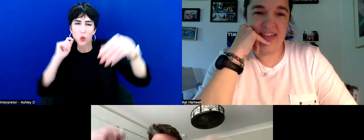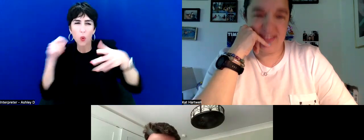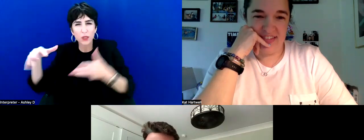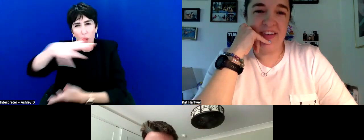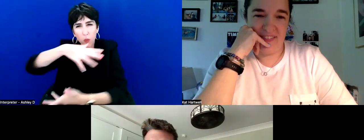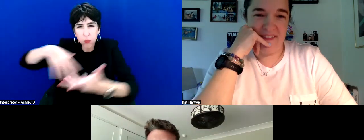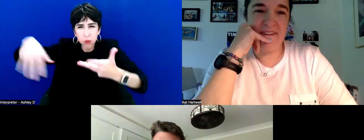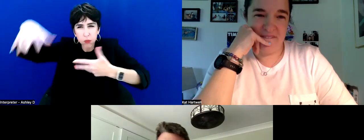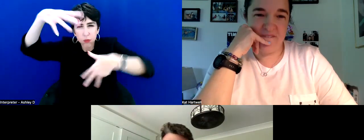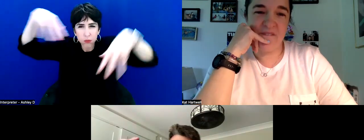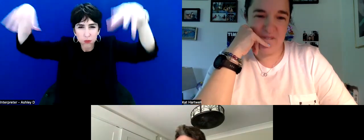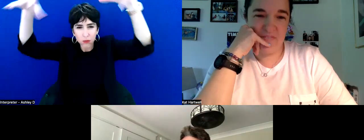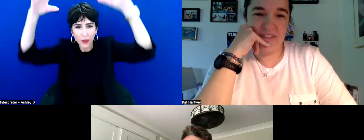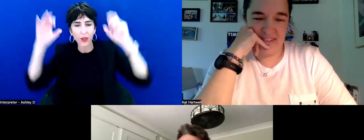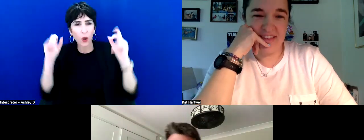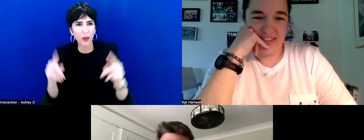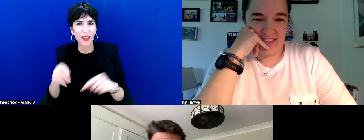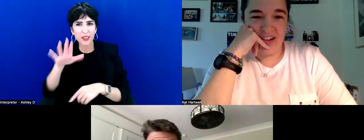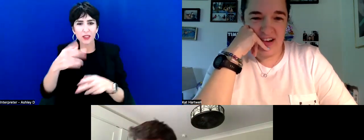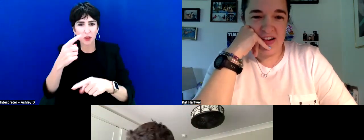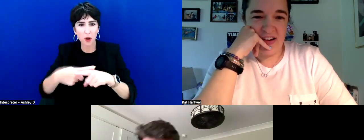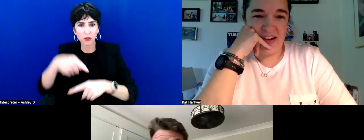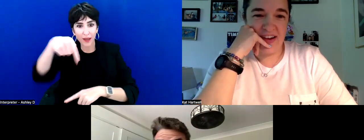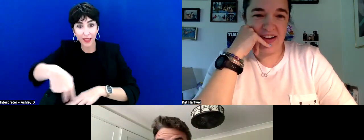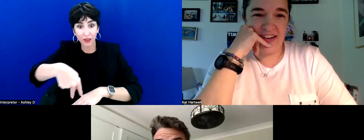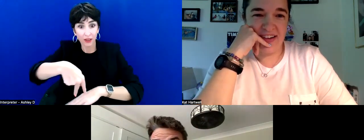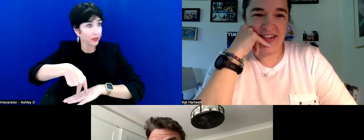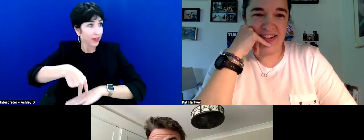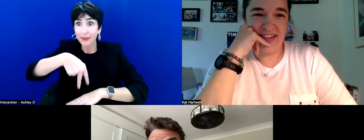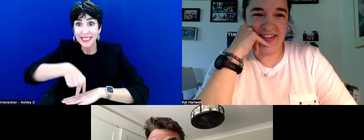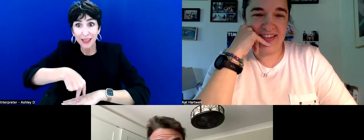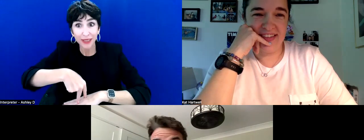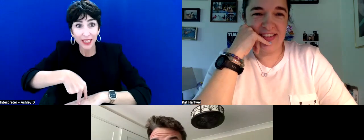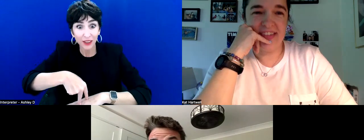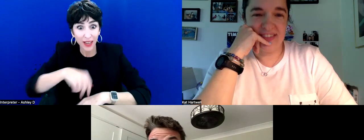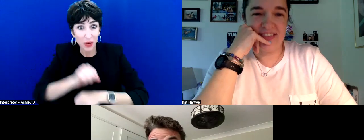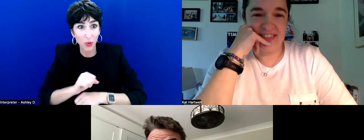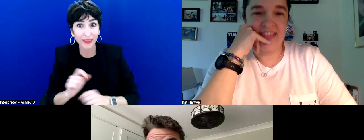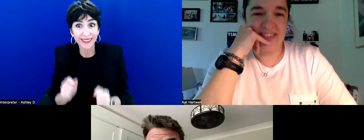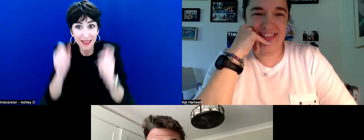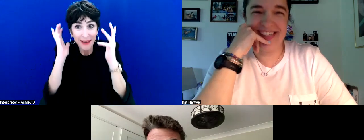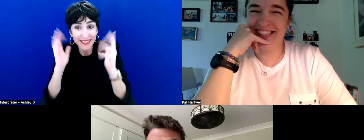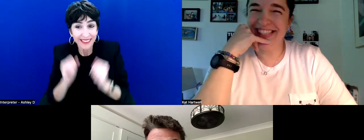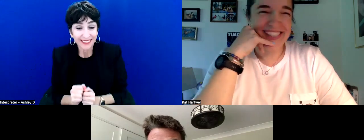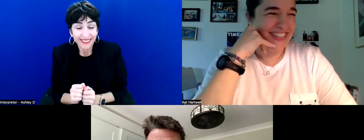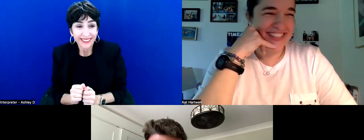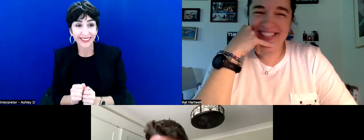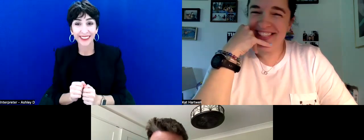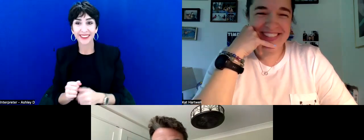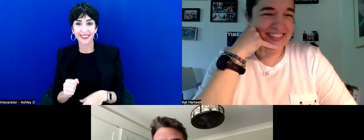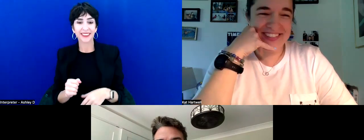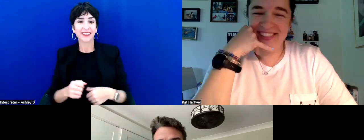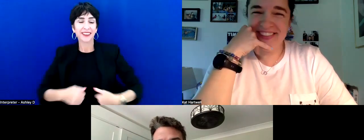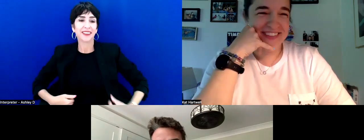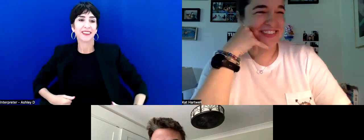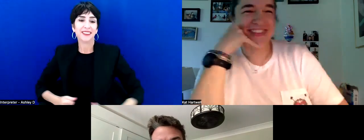coming out of the ground, and then they're like, okay, here's your mark, and I was like, I get to stand here and work. I was like, this is amazing.